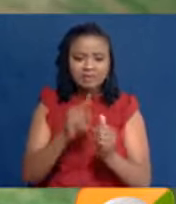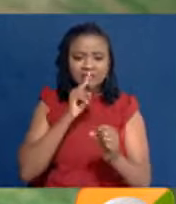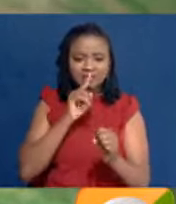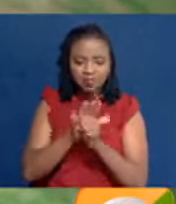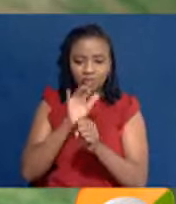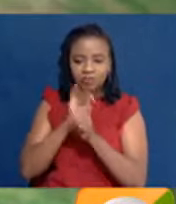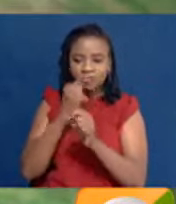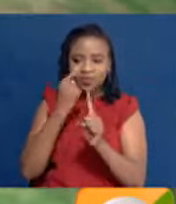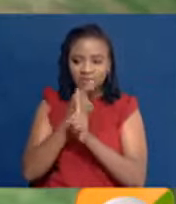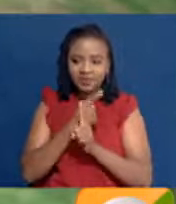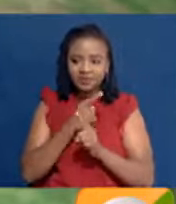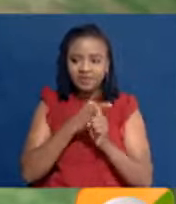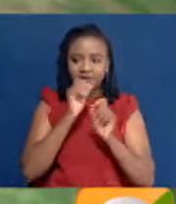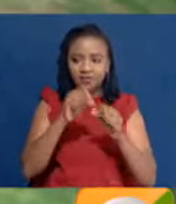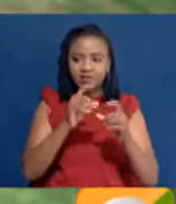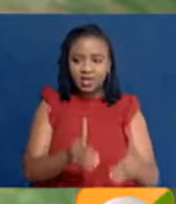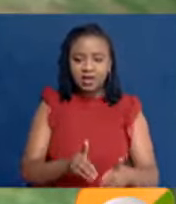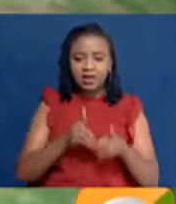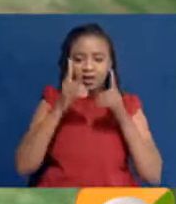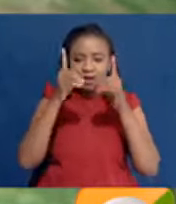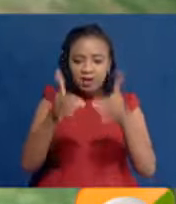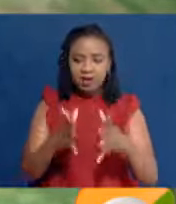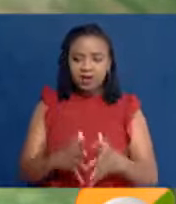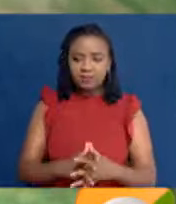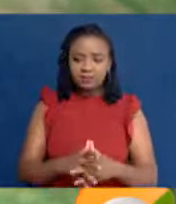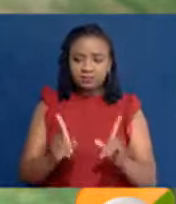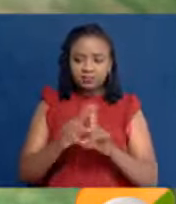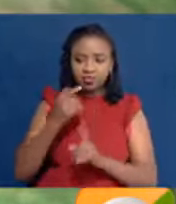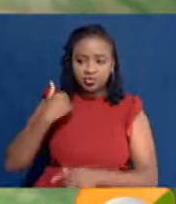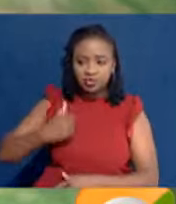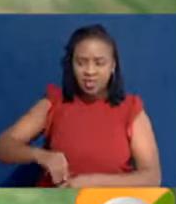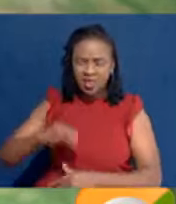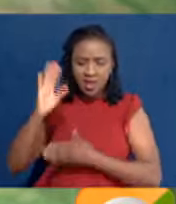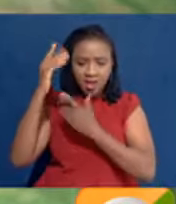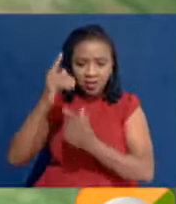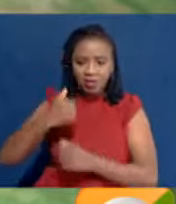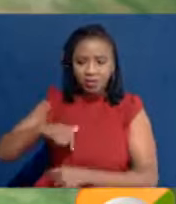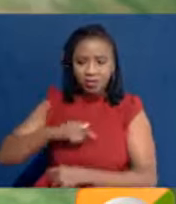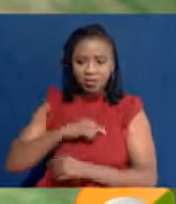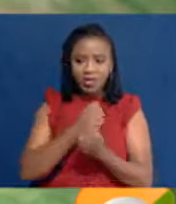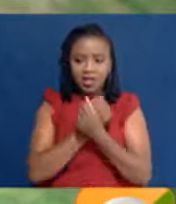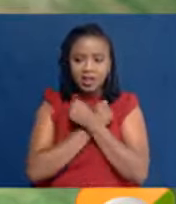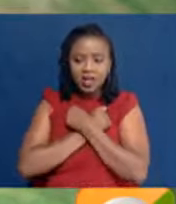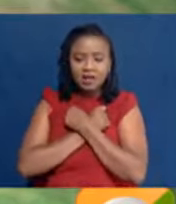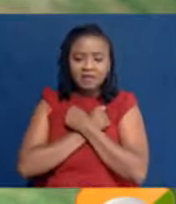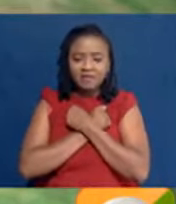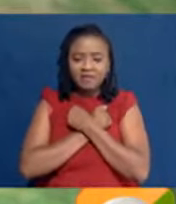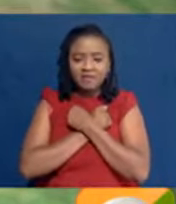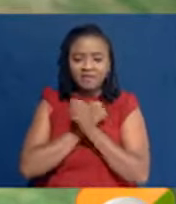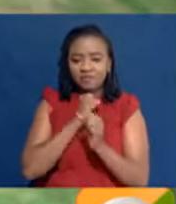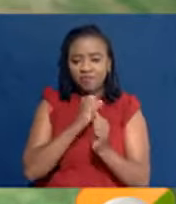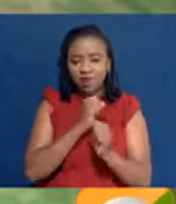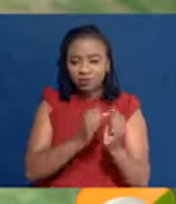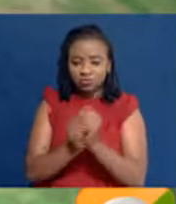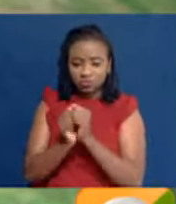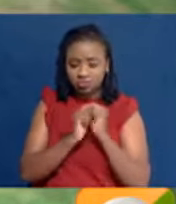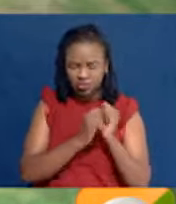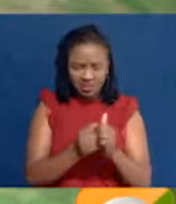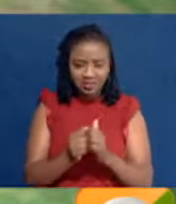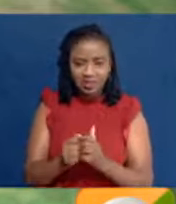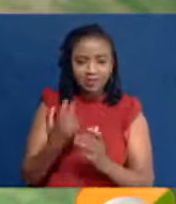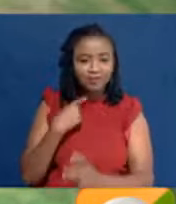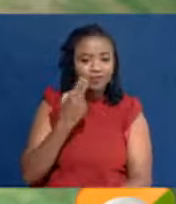that the spirit of Ubuntu holds. Right? We are, what am I if you are not? And we saw that with